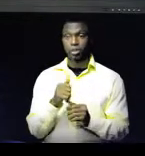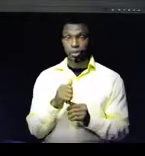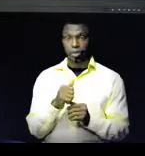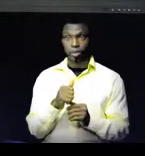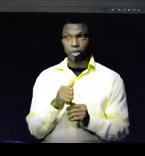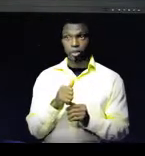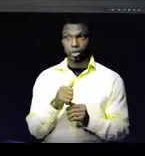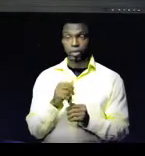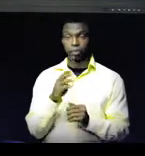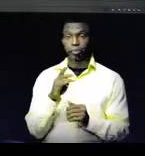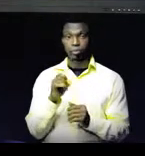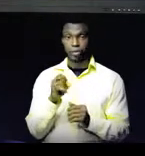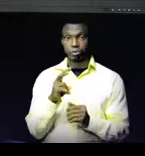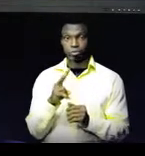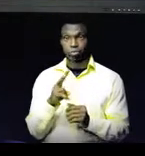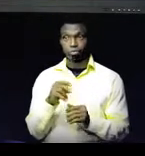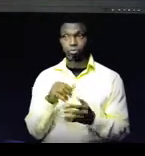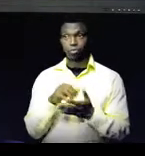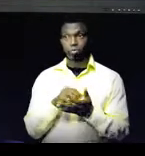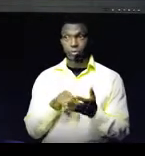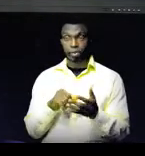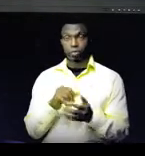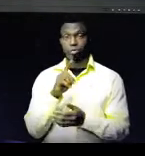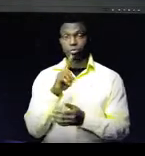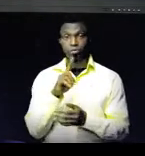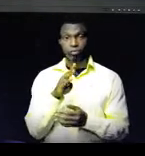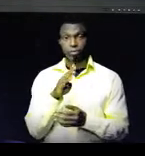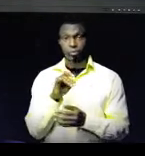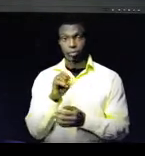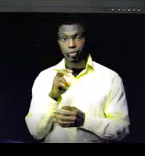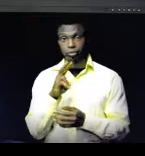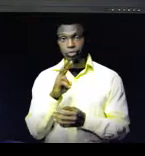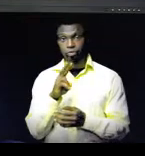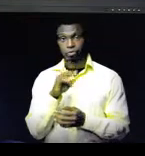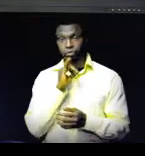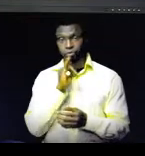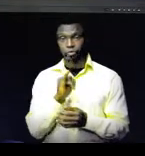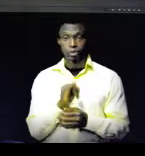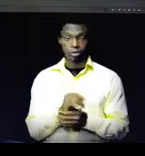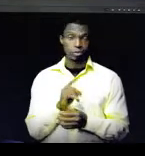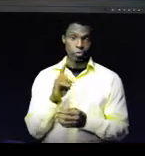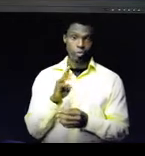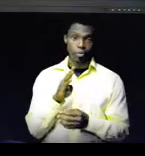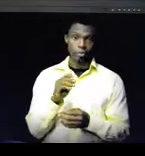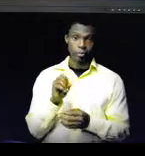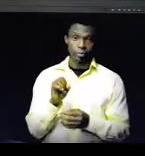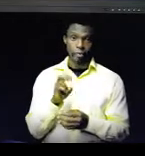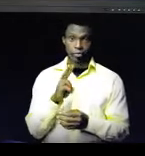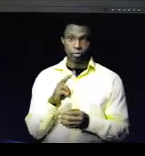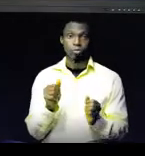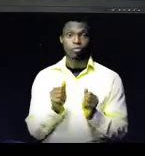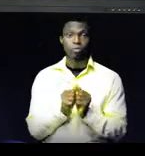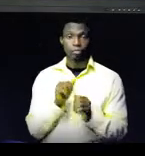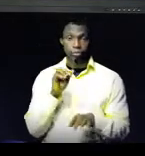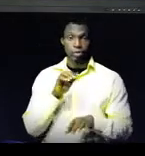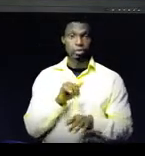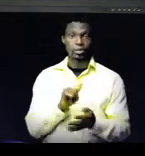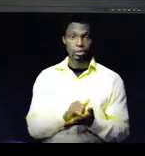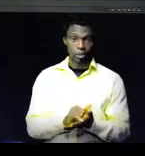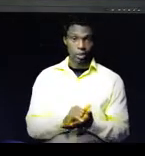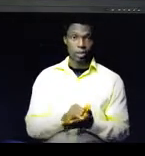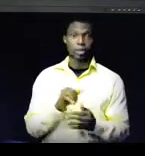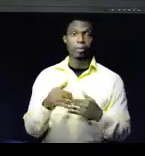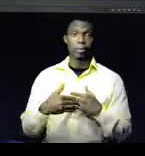base 2. So this is what we're going to be working with. 10 base 2 minus 1 base 2 is 1 base 2. Oh. With that at the back of our mind, let's start with the